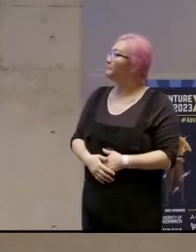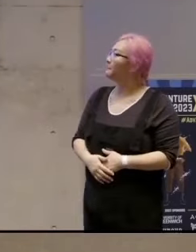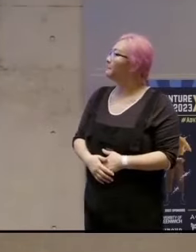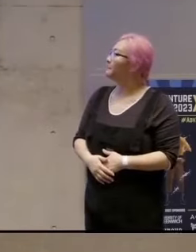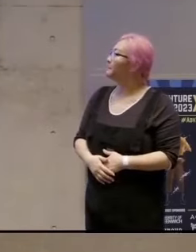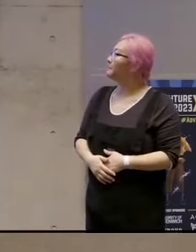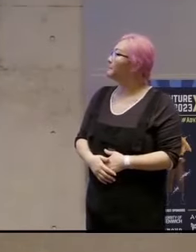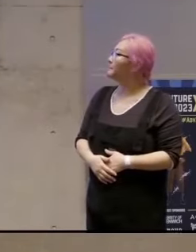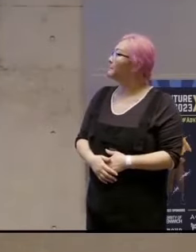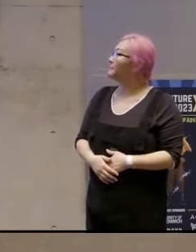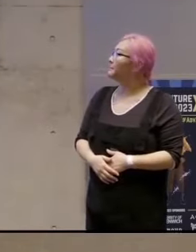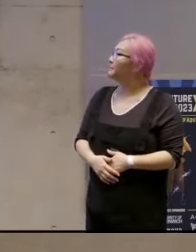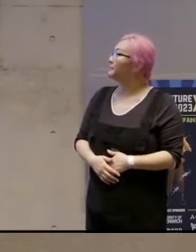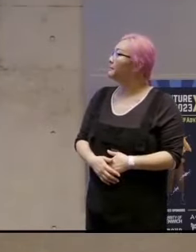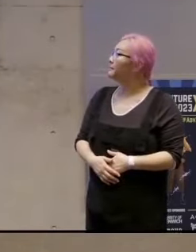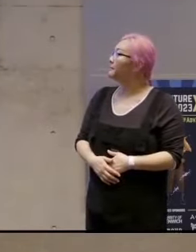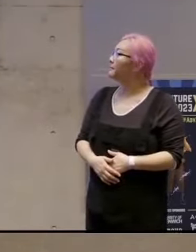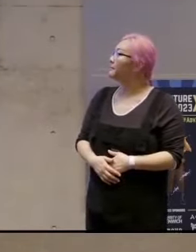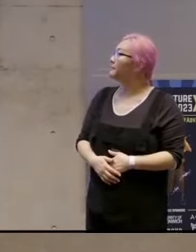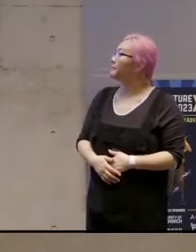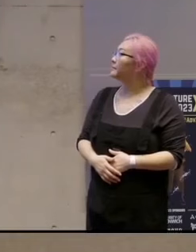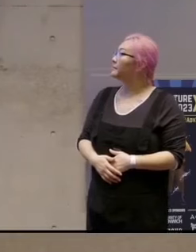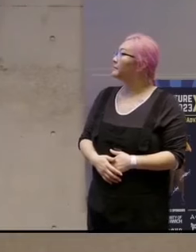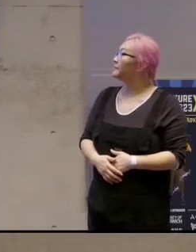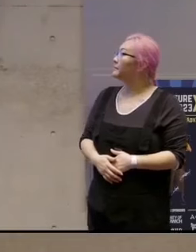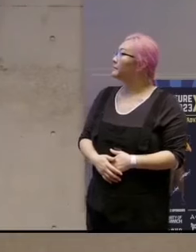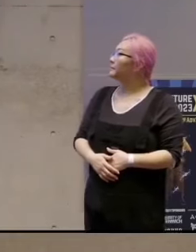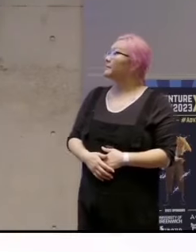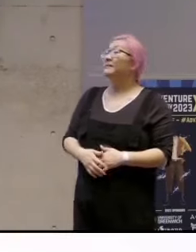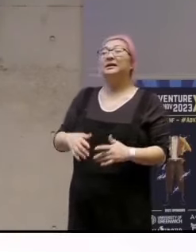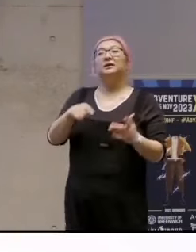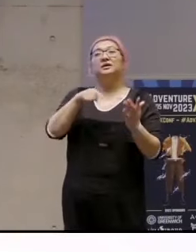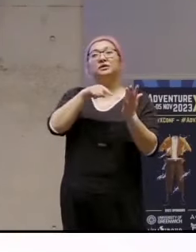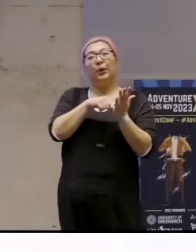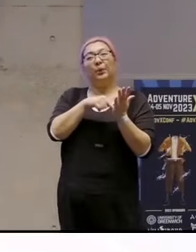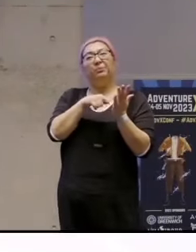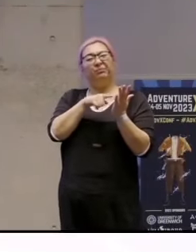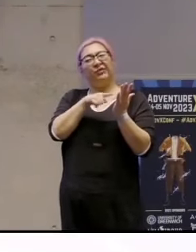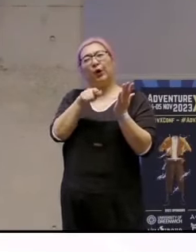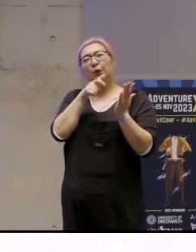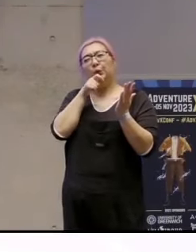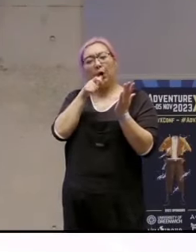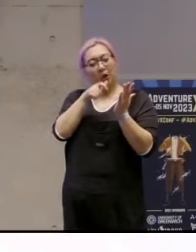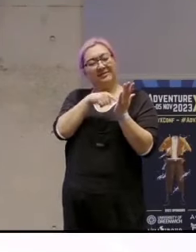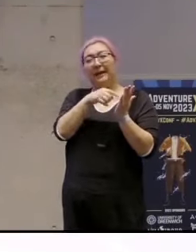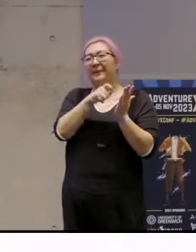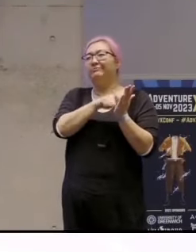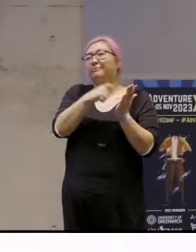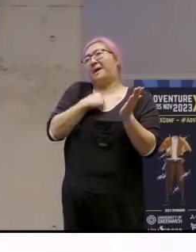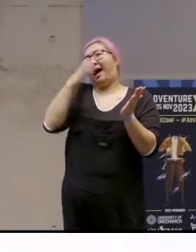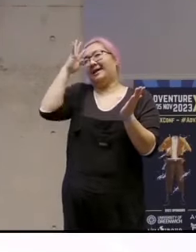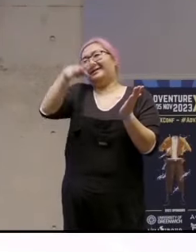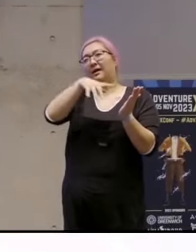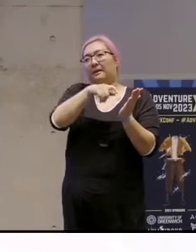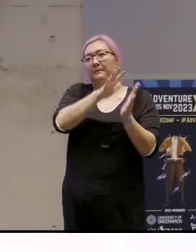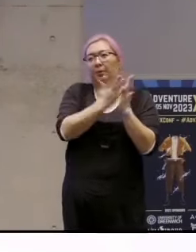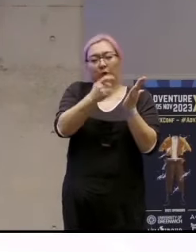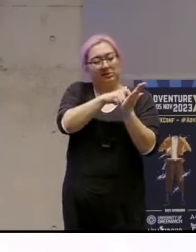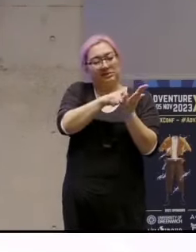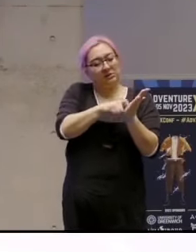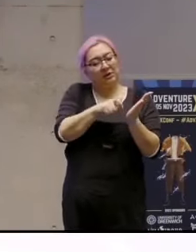So I'd had those words written in that notebook for quite a long time, and I'd kind of toyed around with, like, I'd pondered